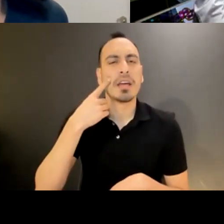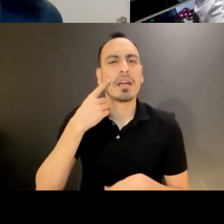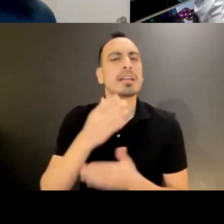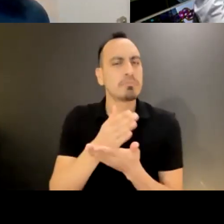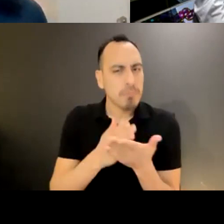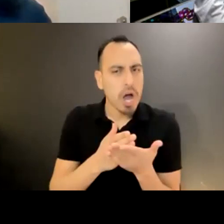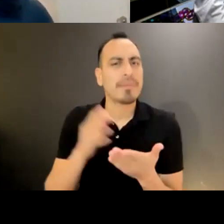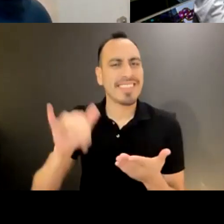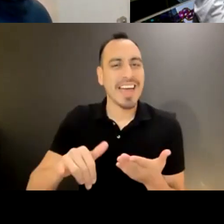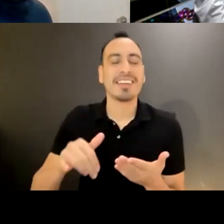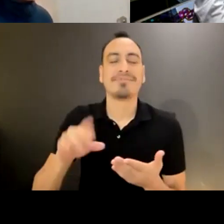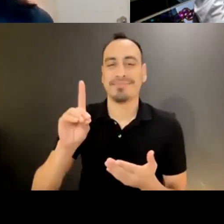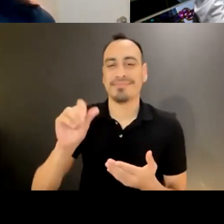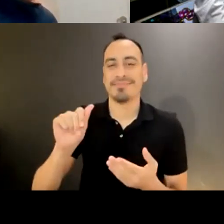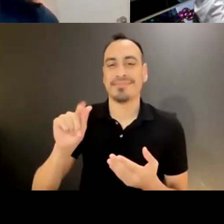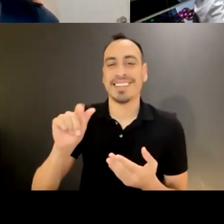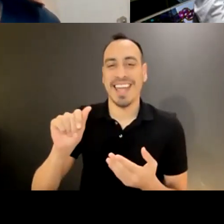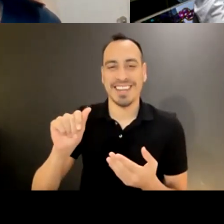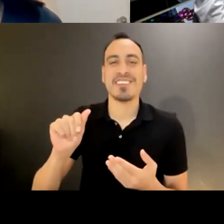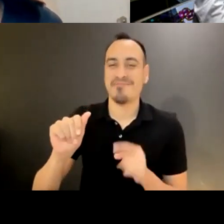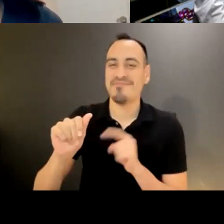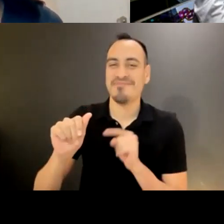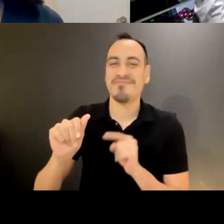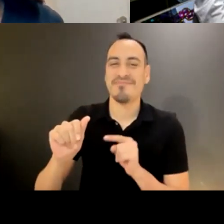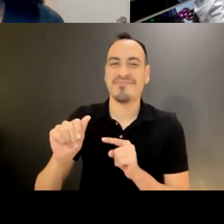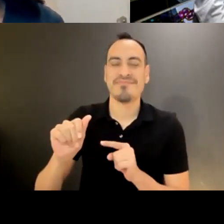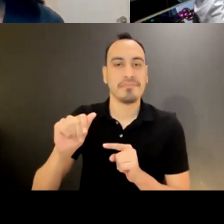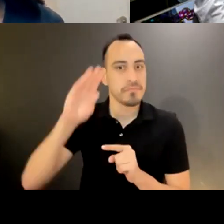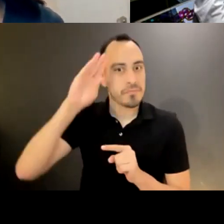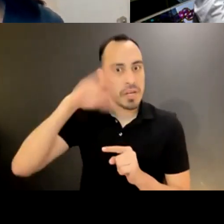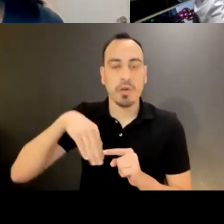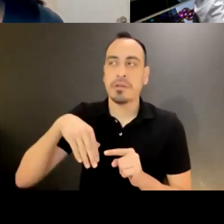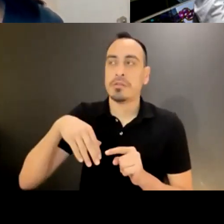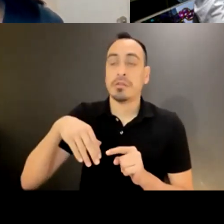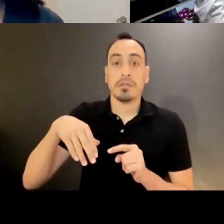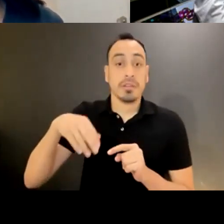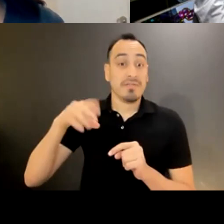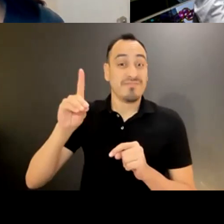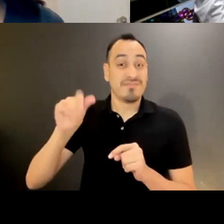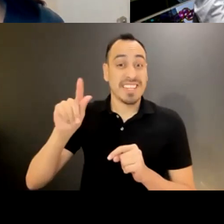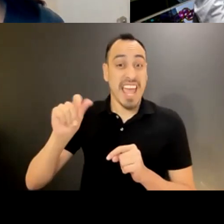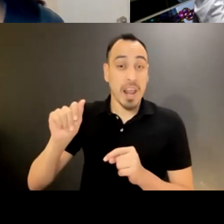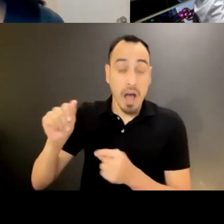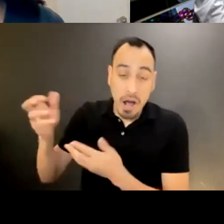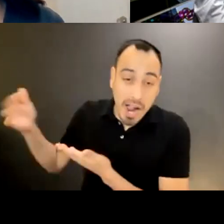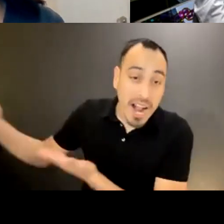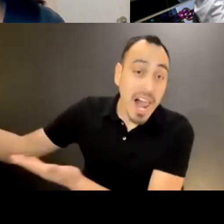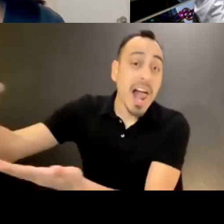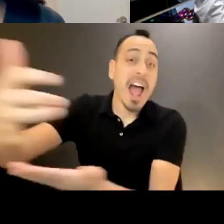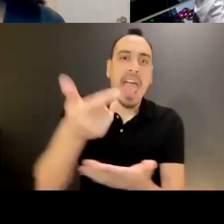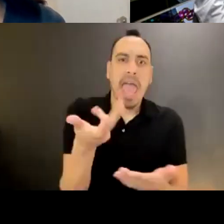as I mentioned, our databases, there's a lag between the information getting in to actually being able to produce reports.